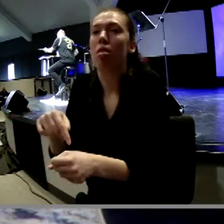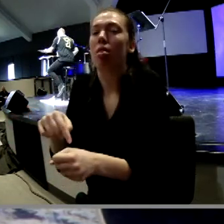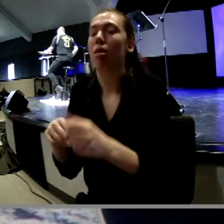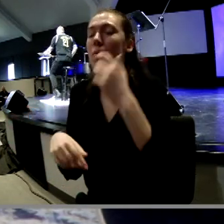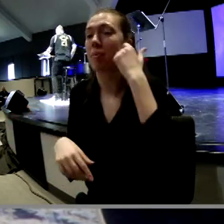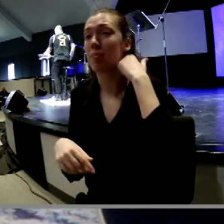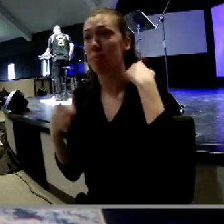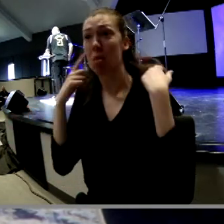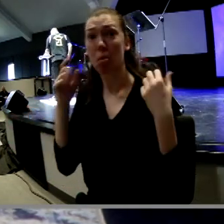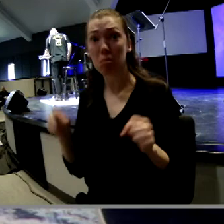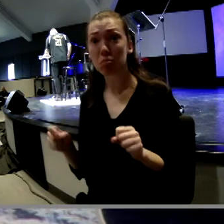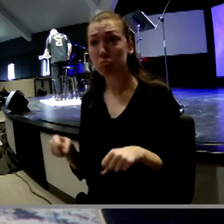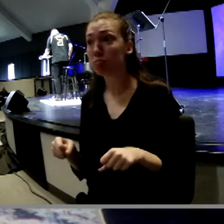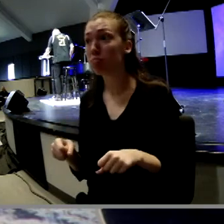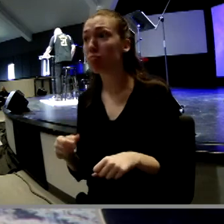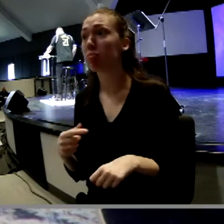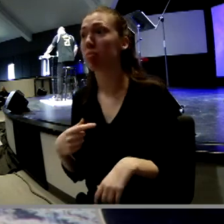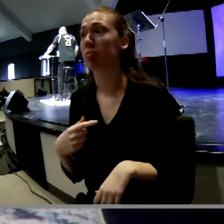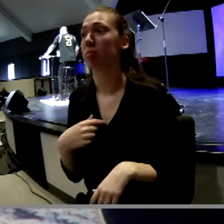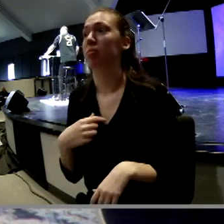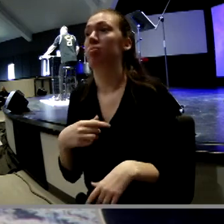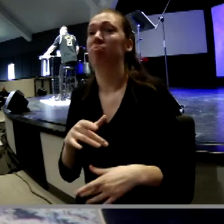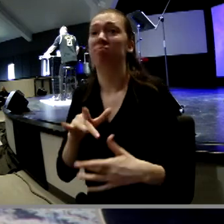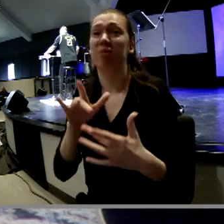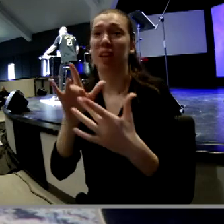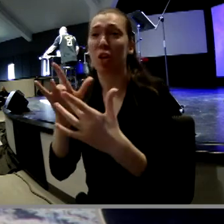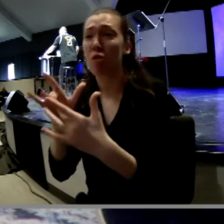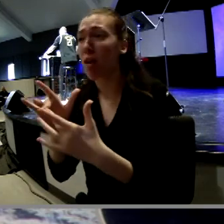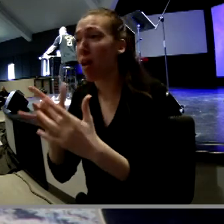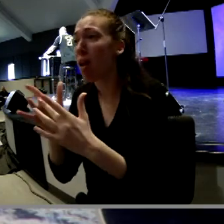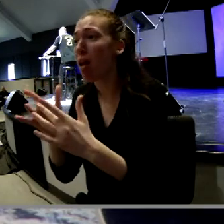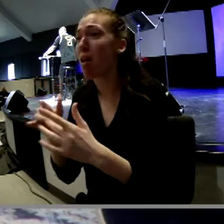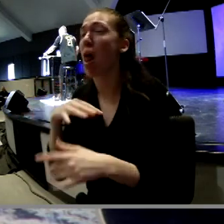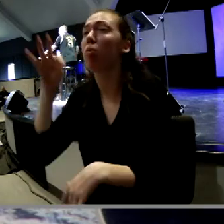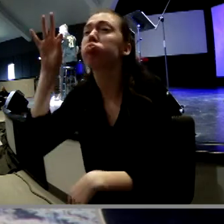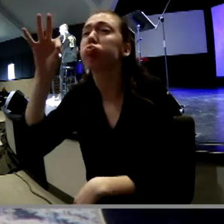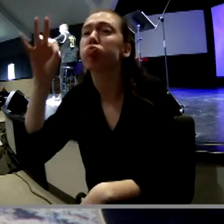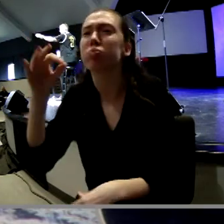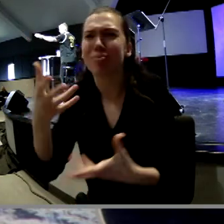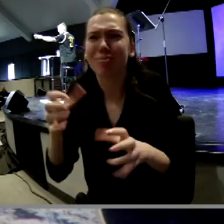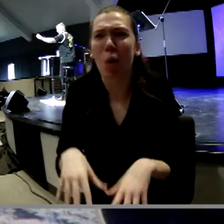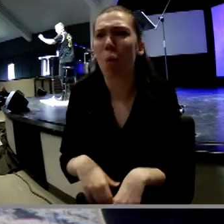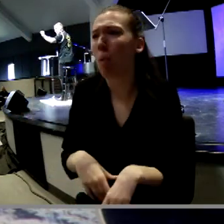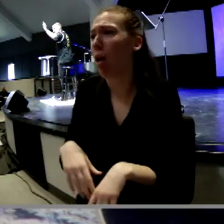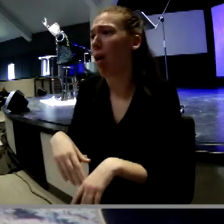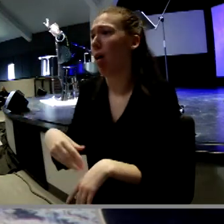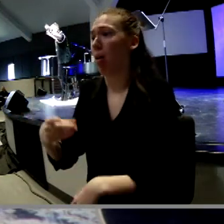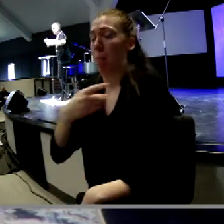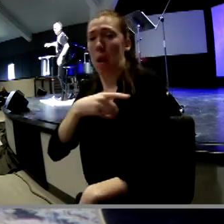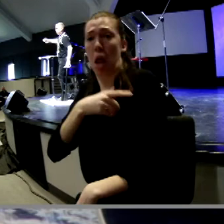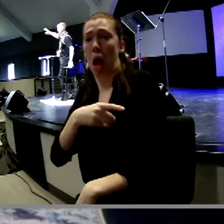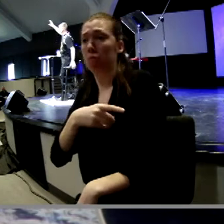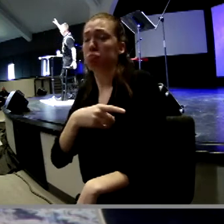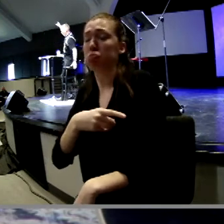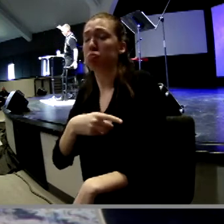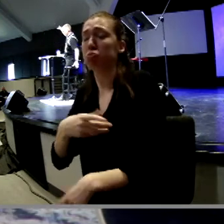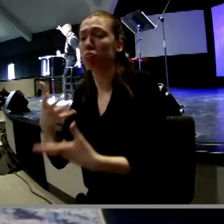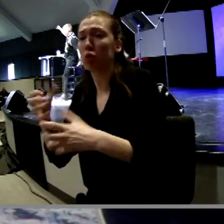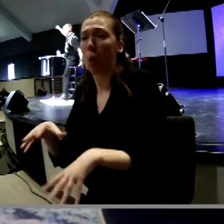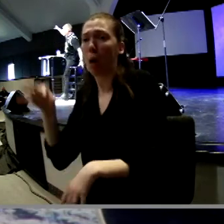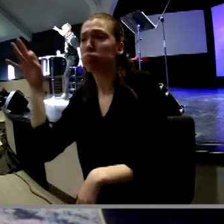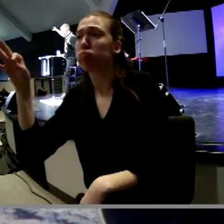possible. Like I said, I don't want to pastor the internet. I don't want to pastor Minneapolis. I'm not discounting the need in Minneapolis,